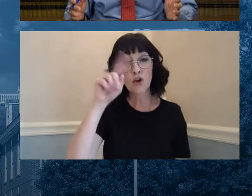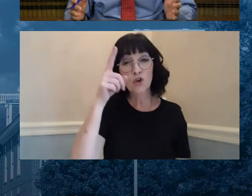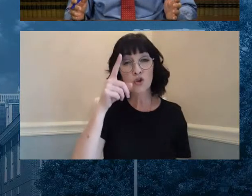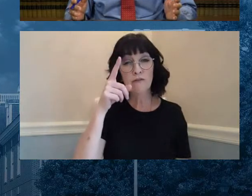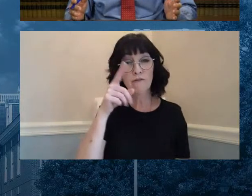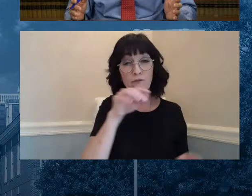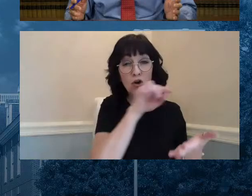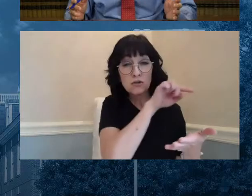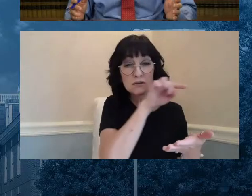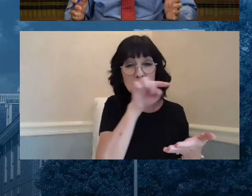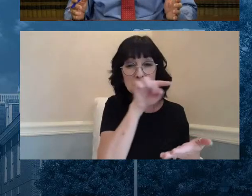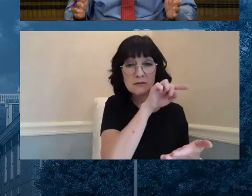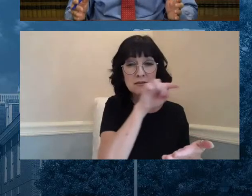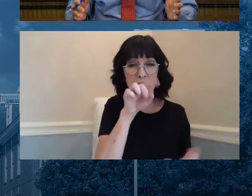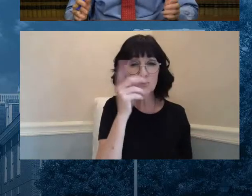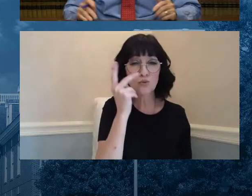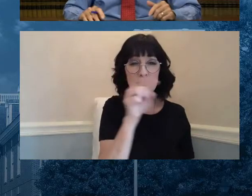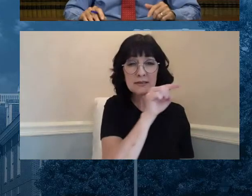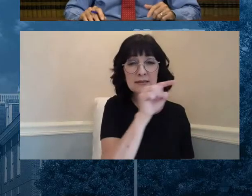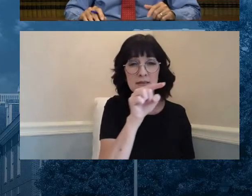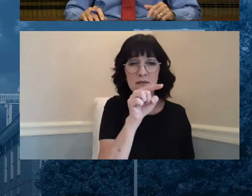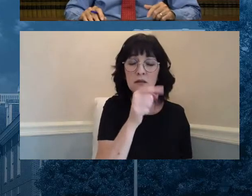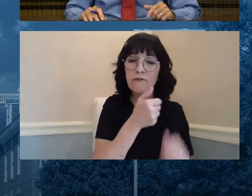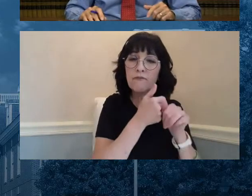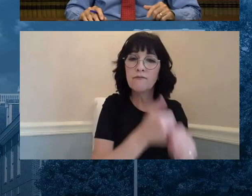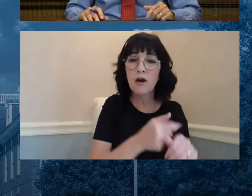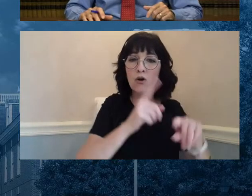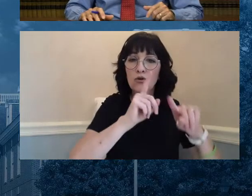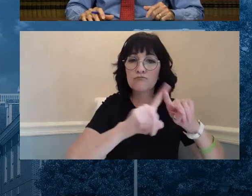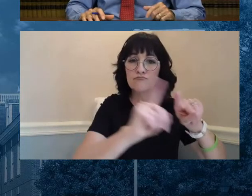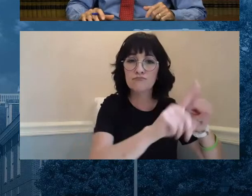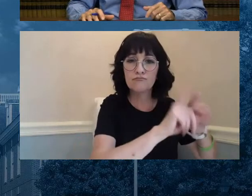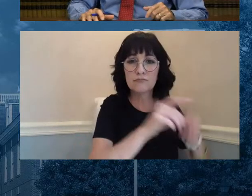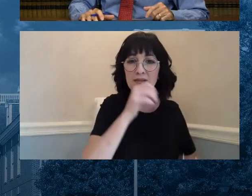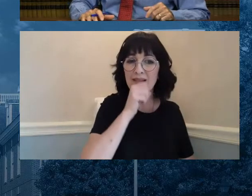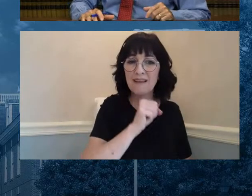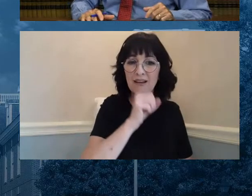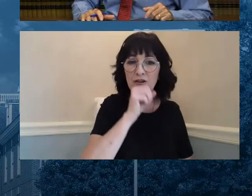positive cases by age group